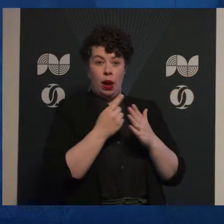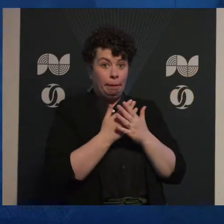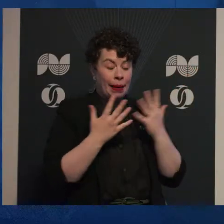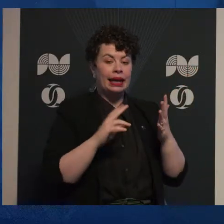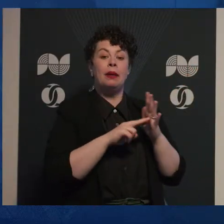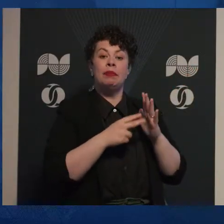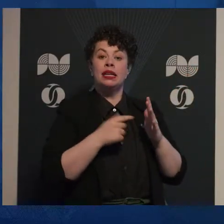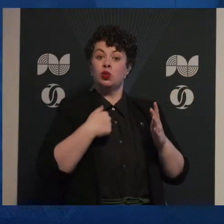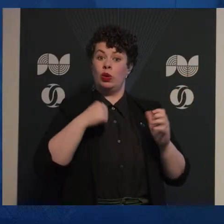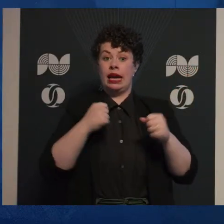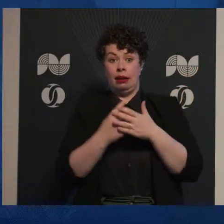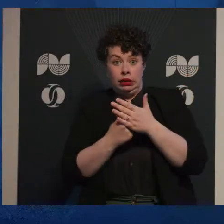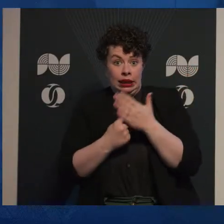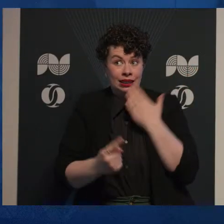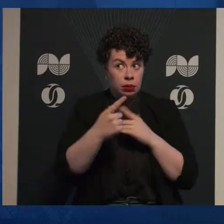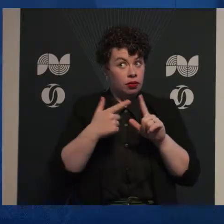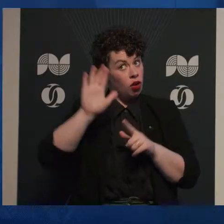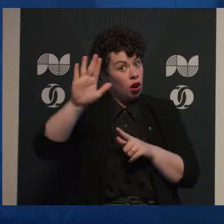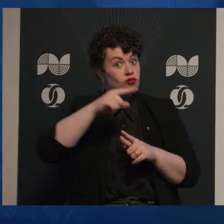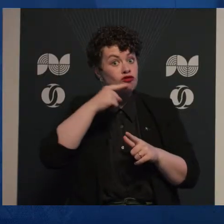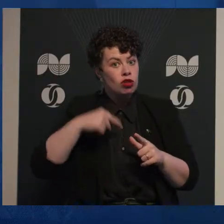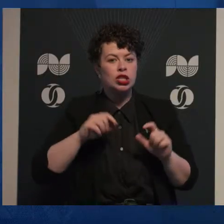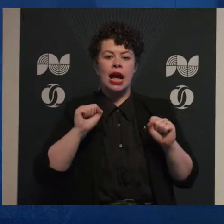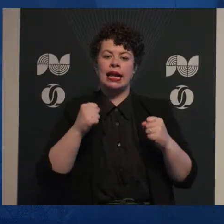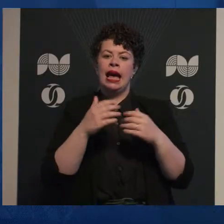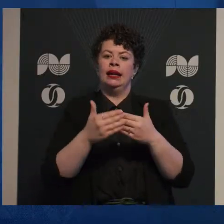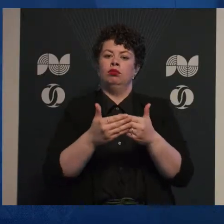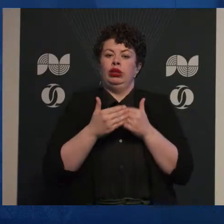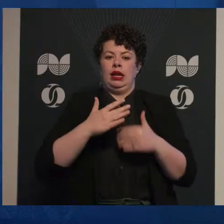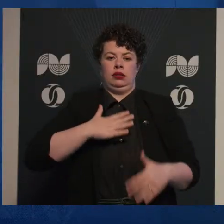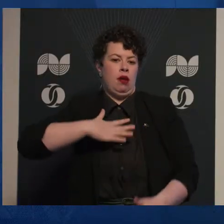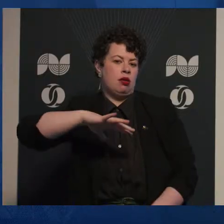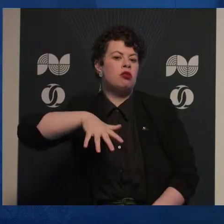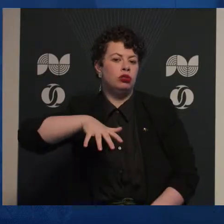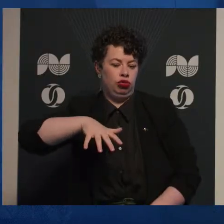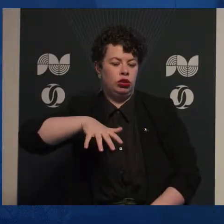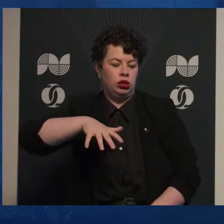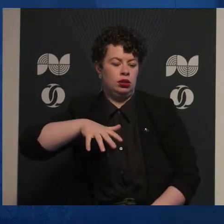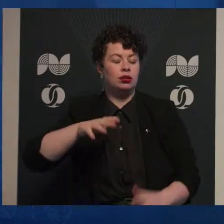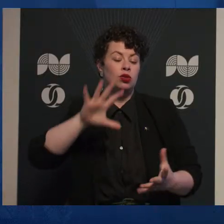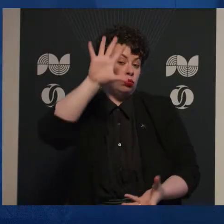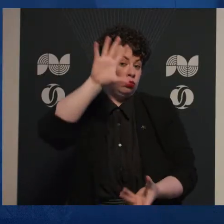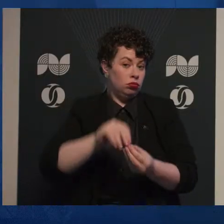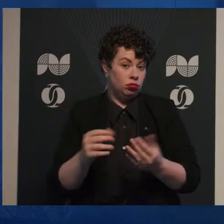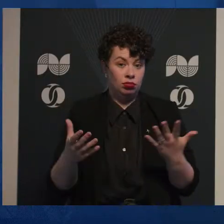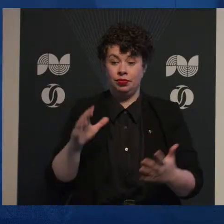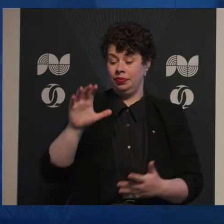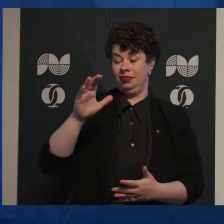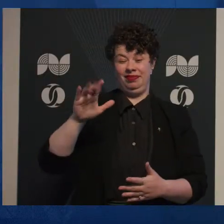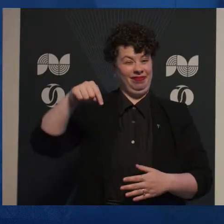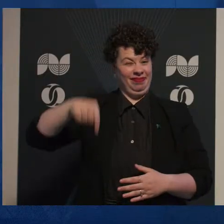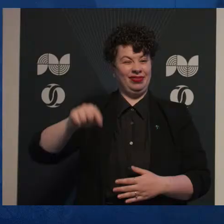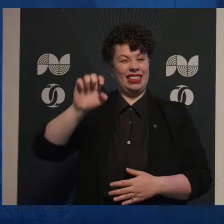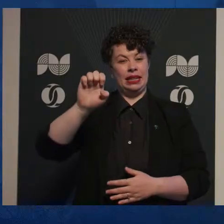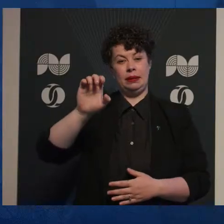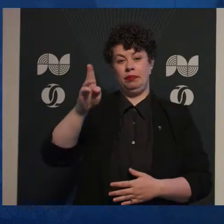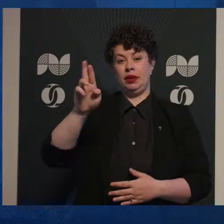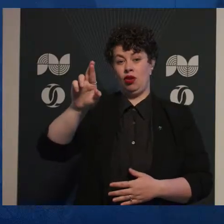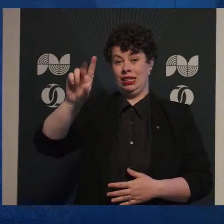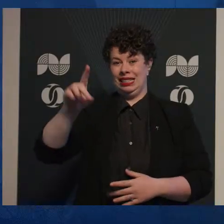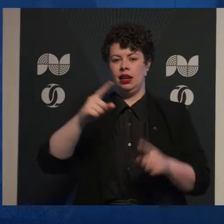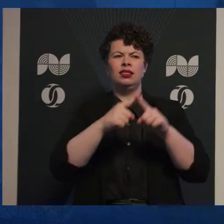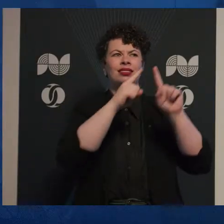safeguards. And with that, what I want to conclude is that the EBRD and the international financial